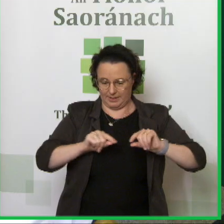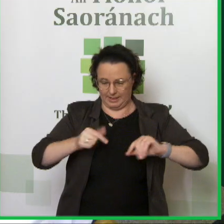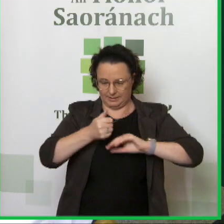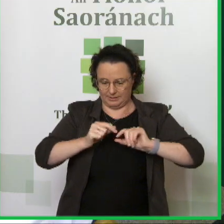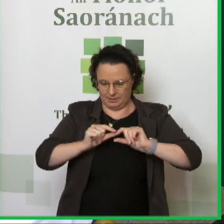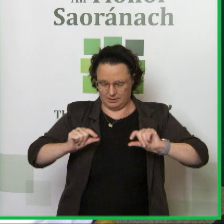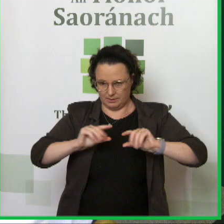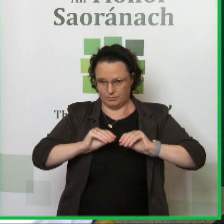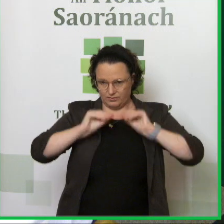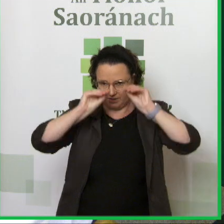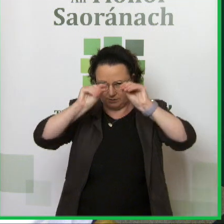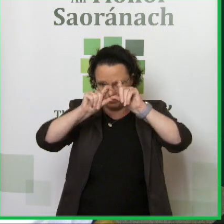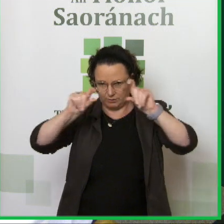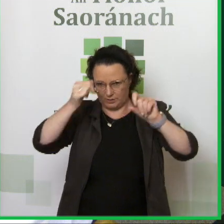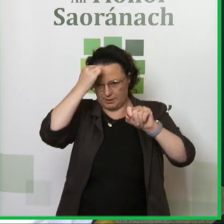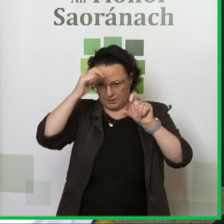Yeah.